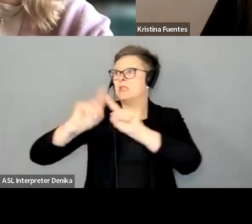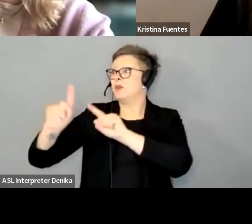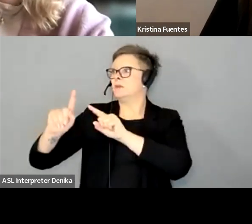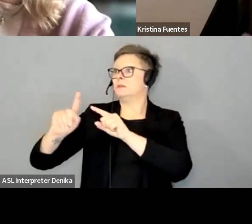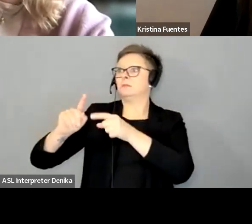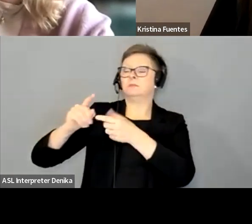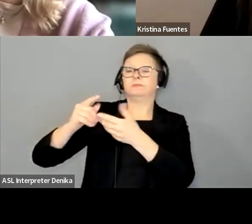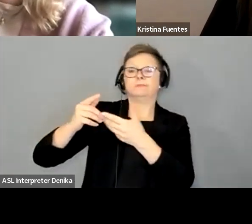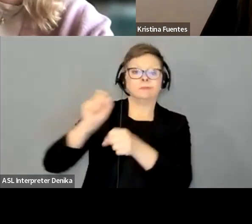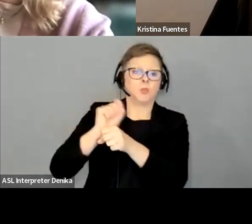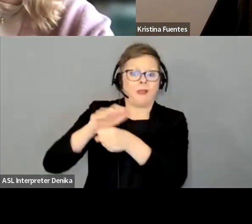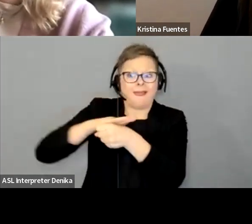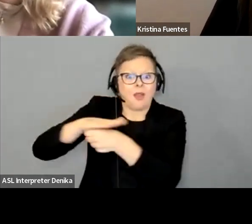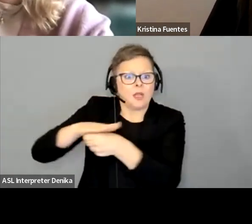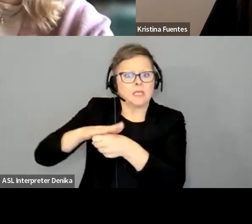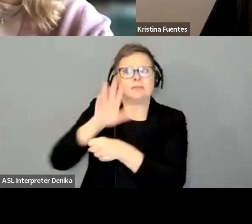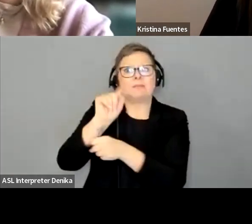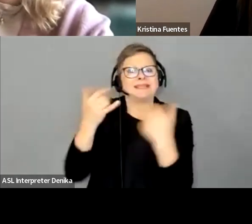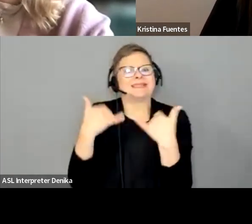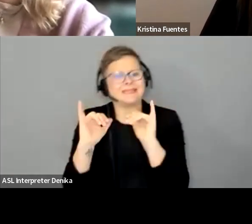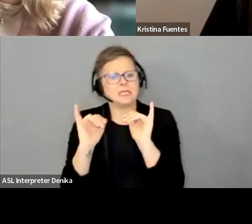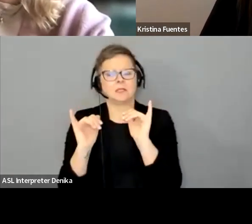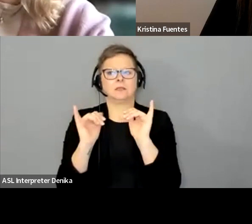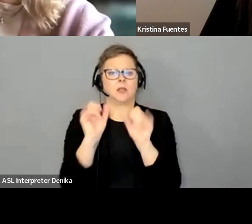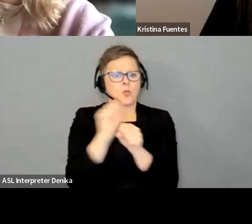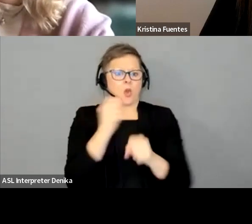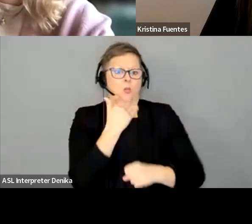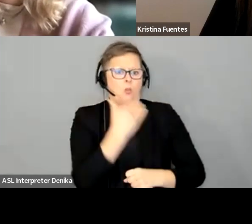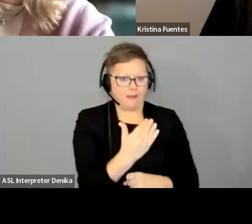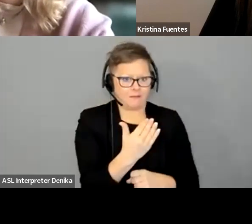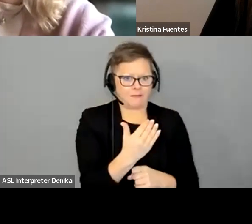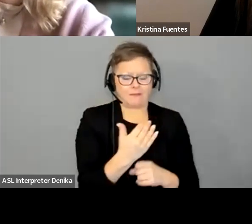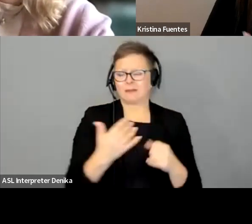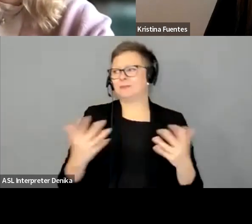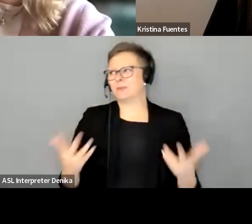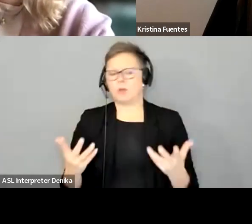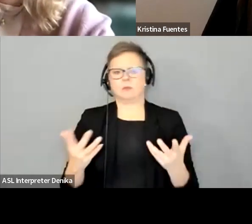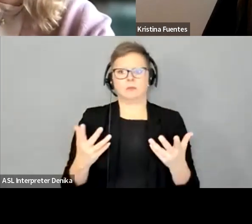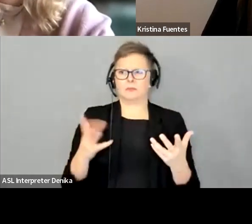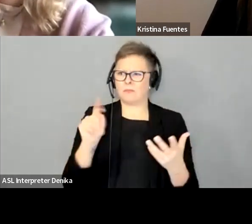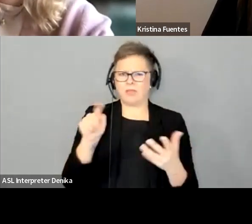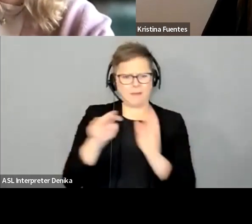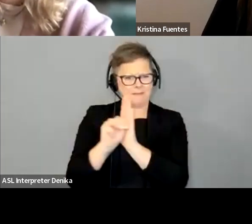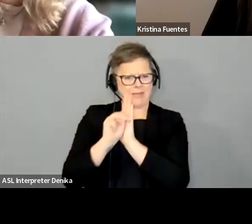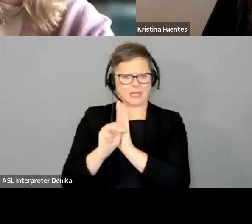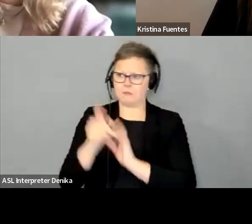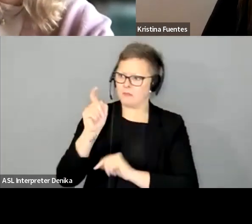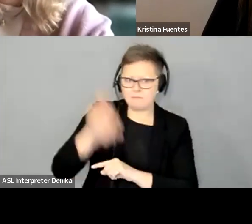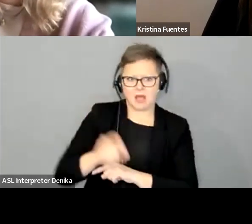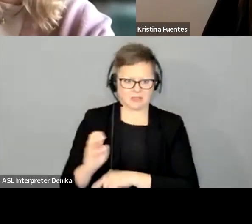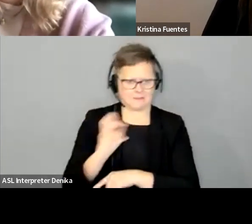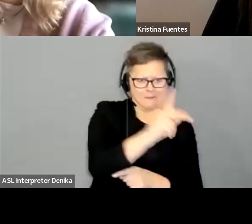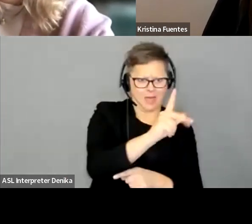still contribute. And the fact that in a lot of cases they've been mandated back to work, it's